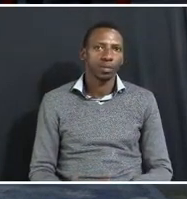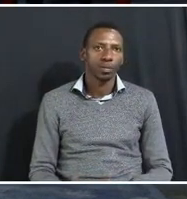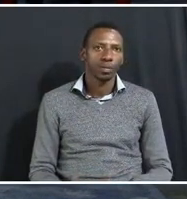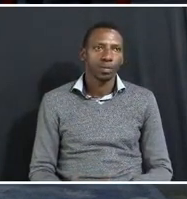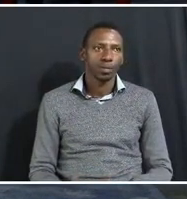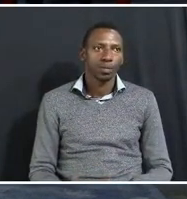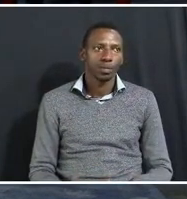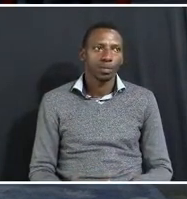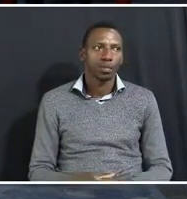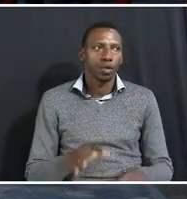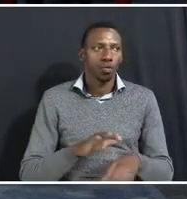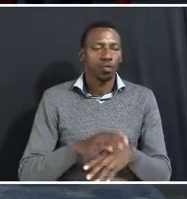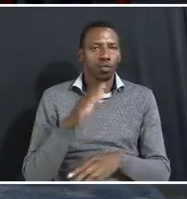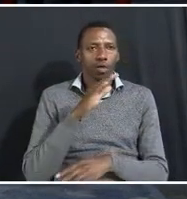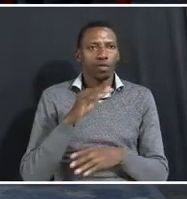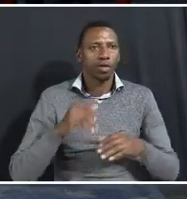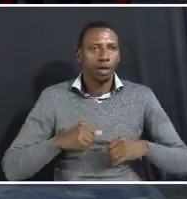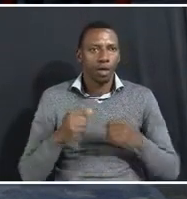Good evening and happy Sabbath.